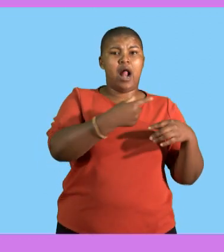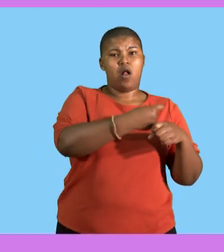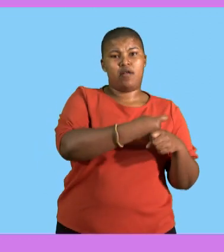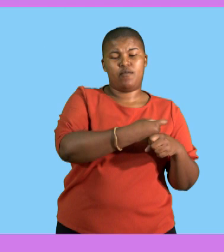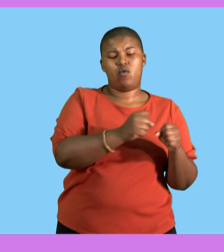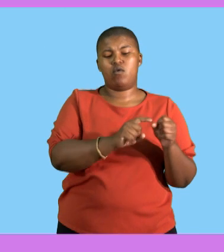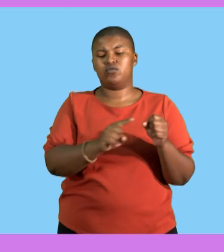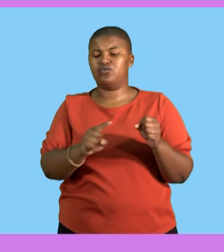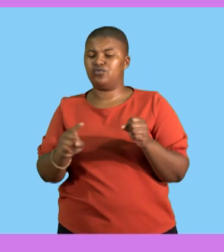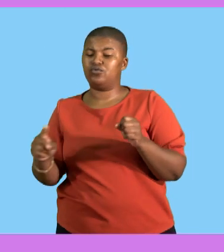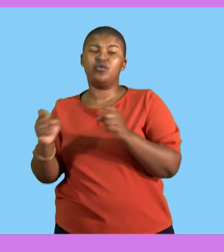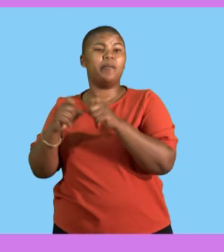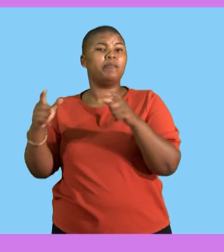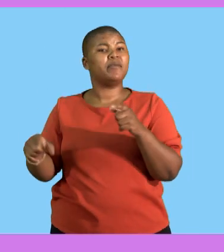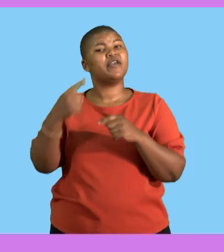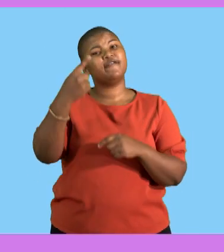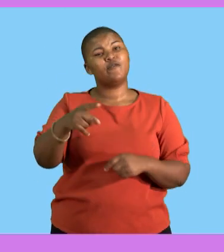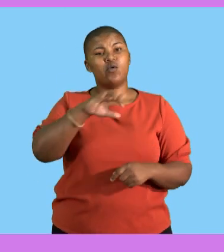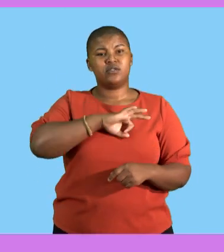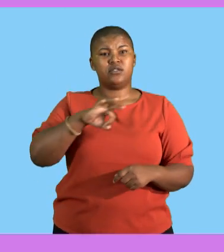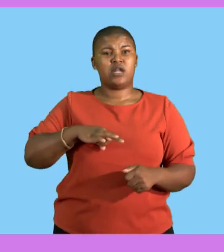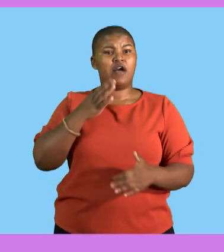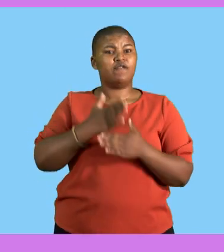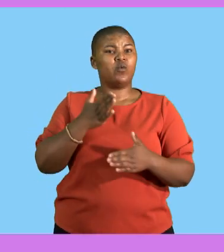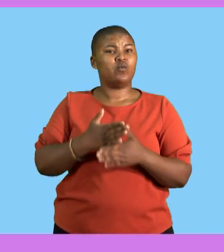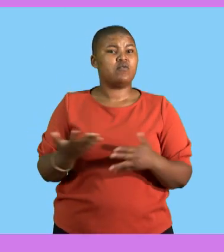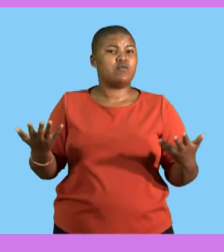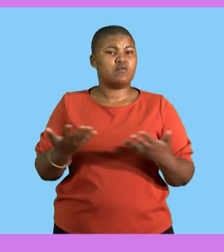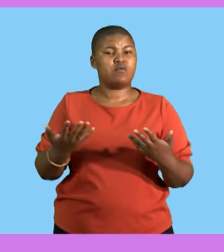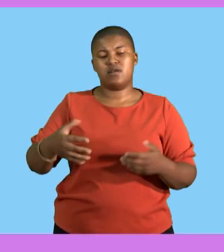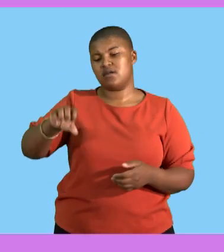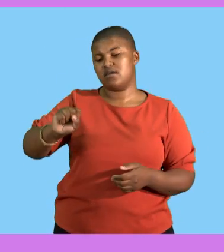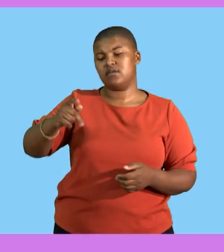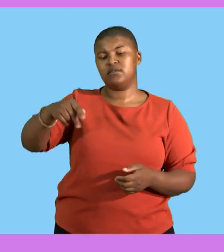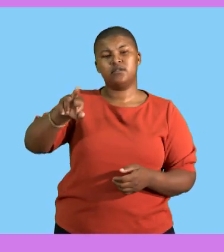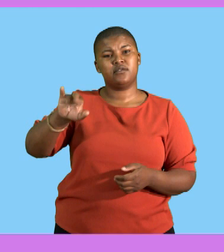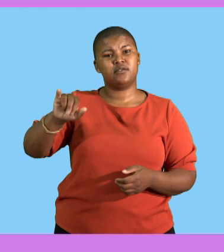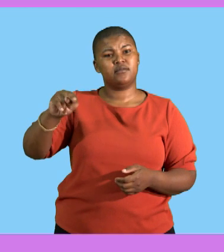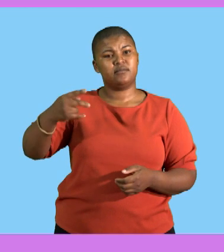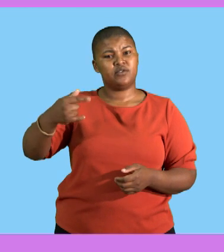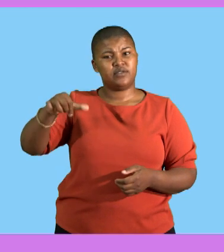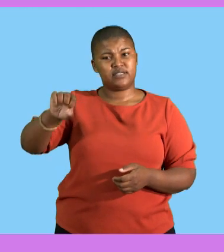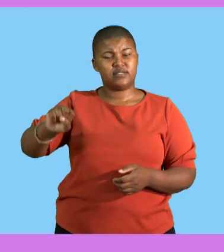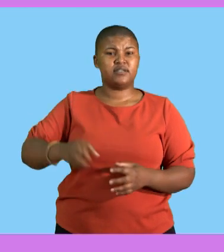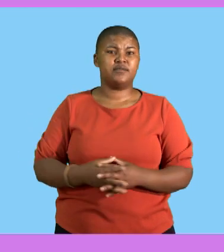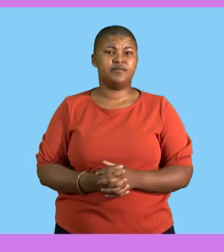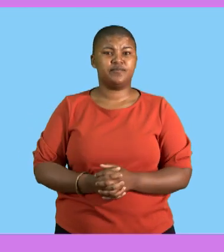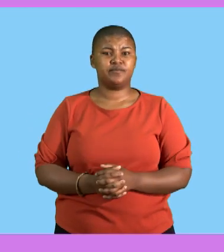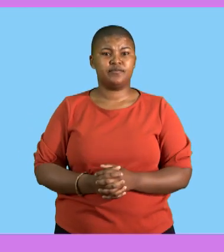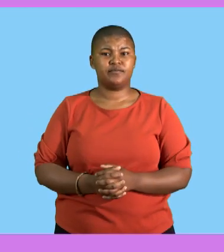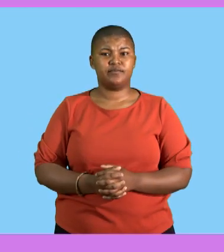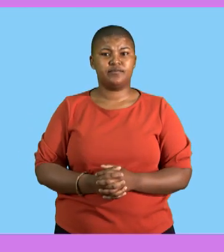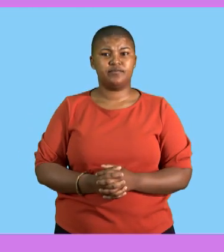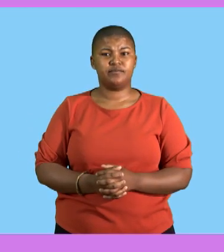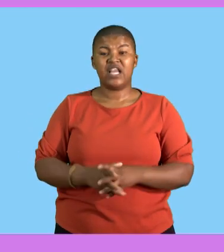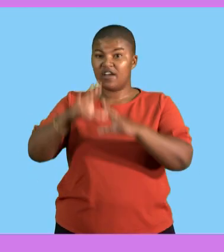Springs working station in ascending order. So these 2 are your keywords. So you are